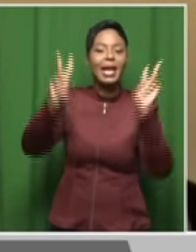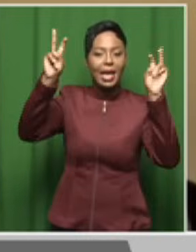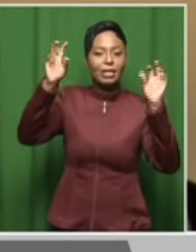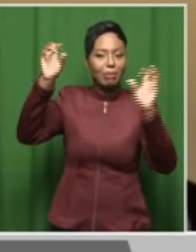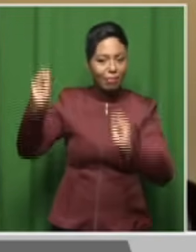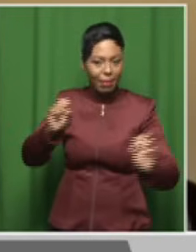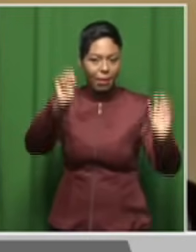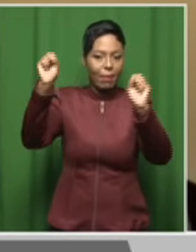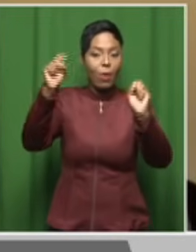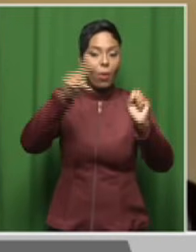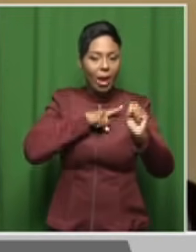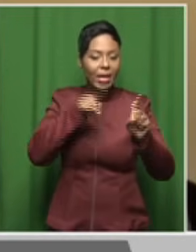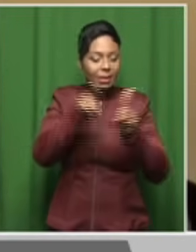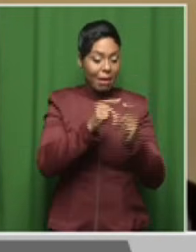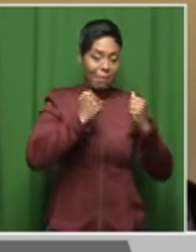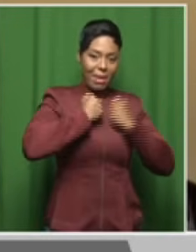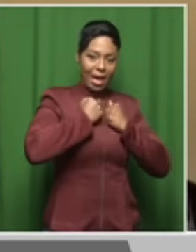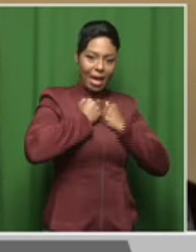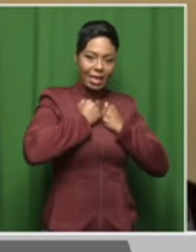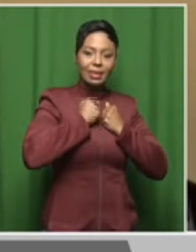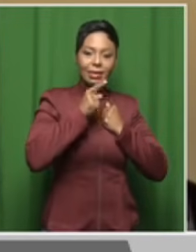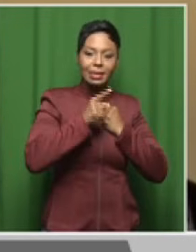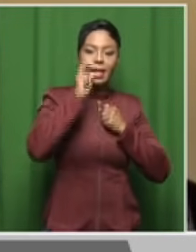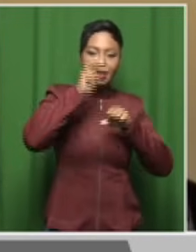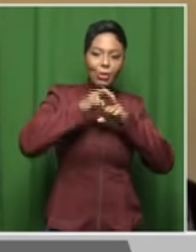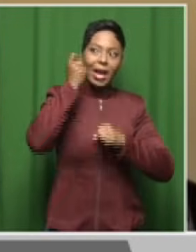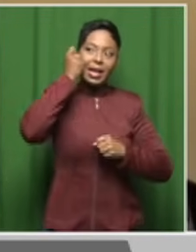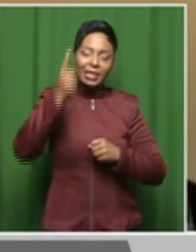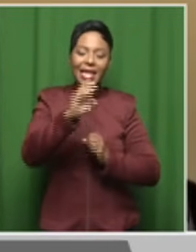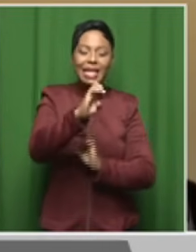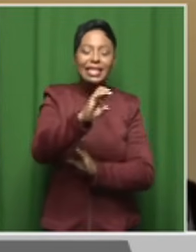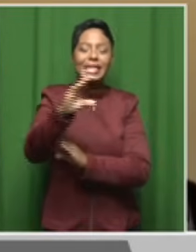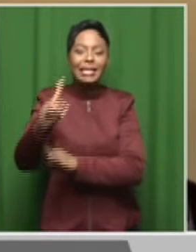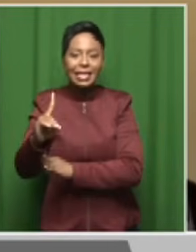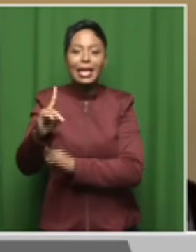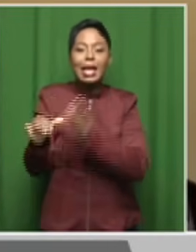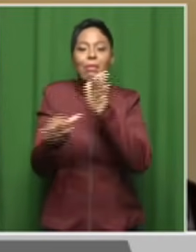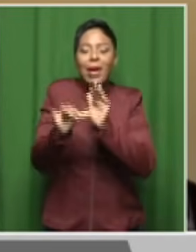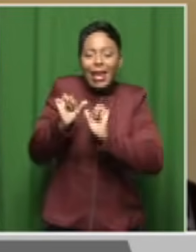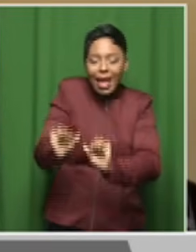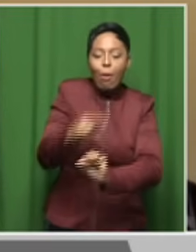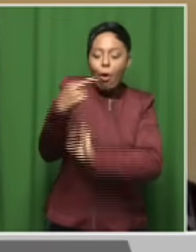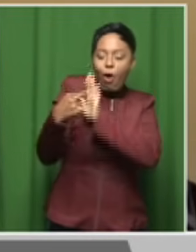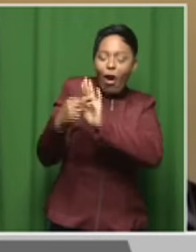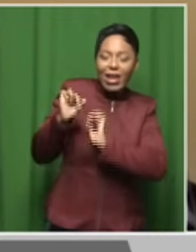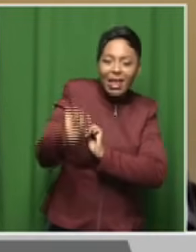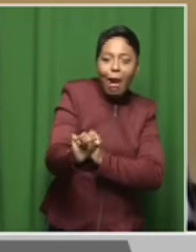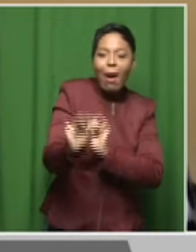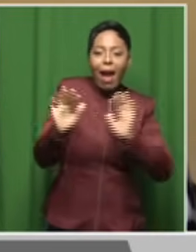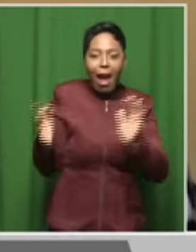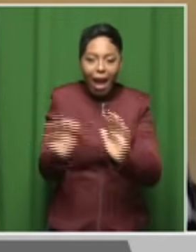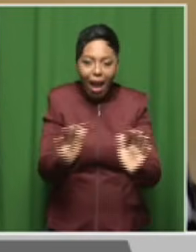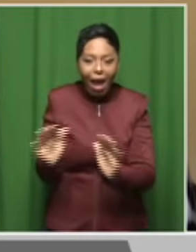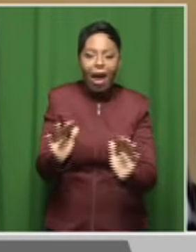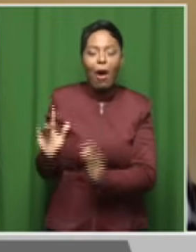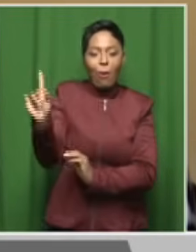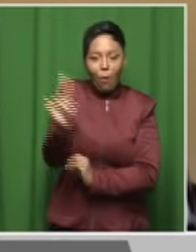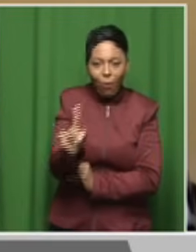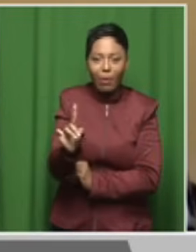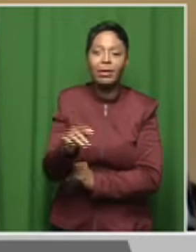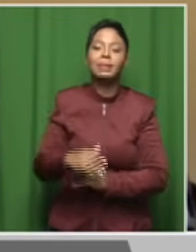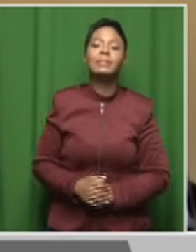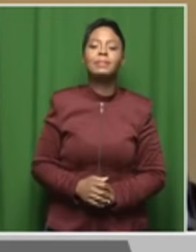to understand the importance of ECD centers and the education that's provided there. Thank you so much,